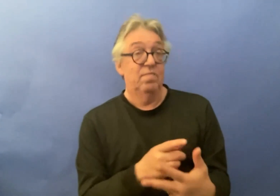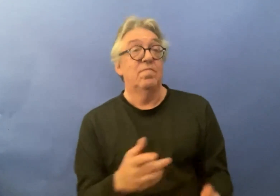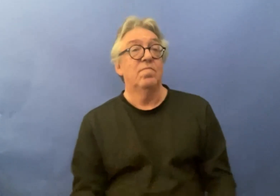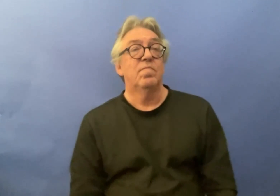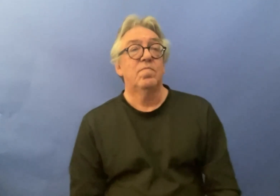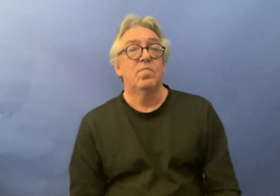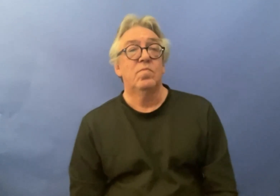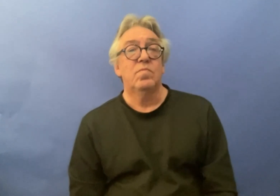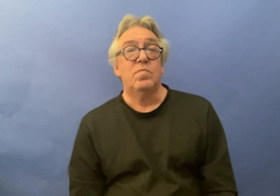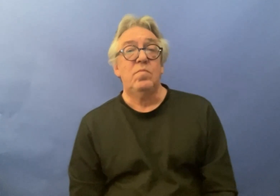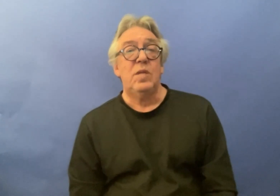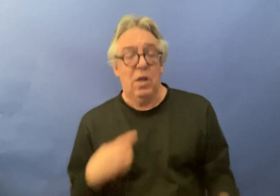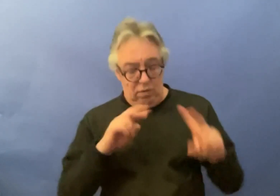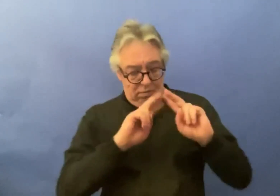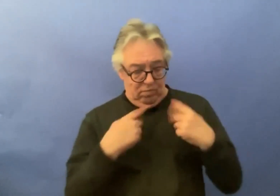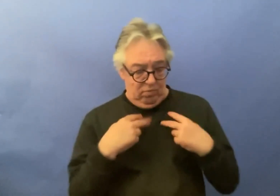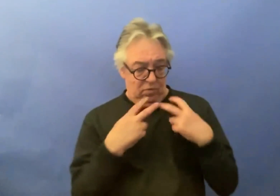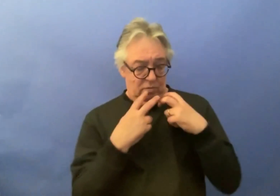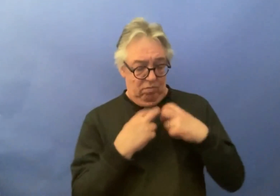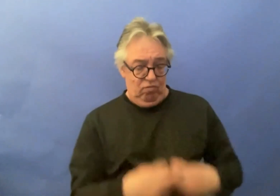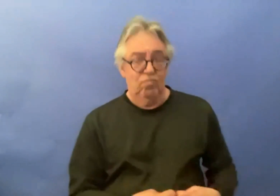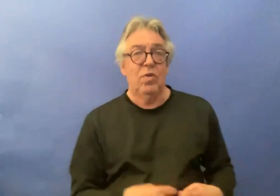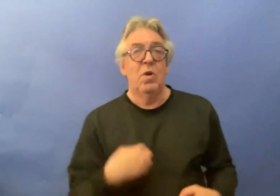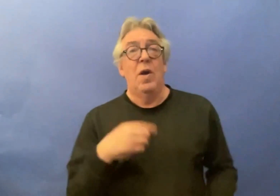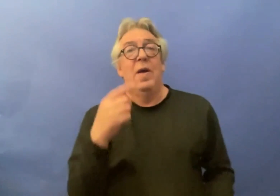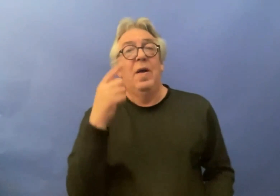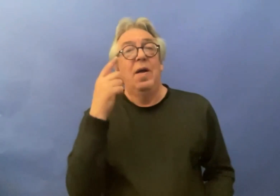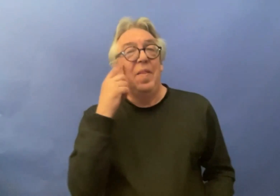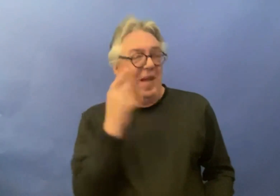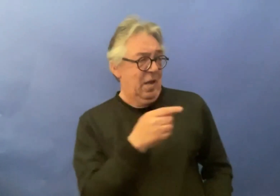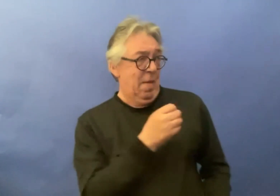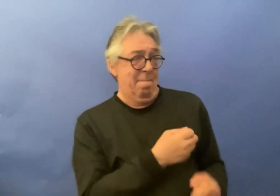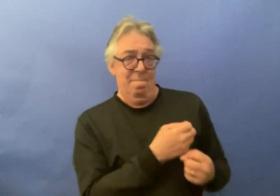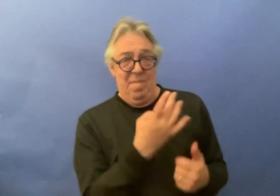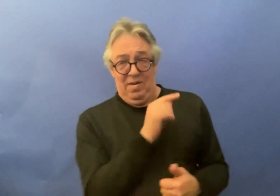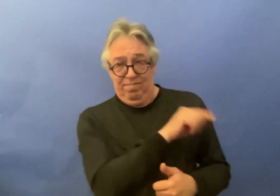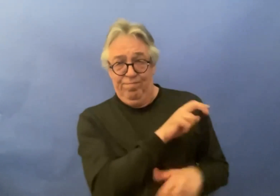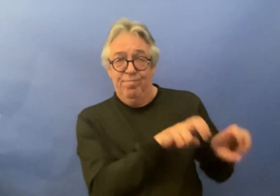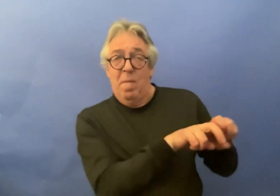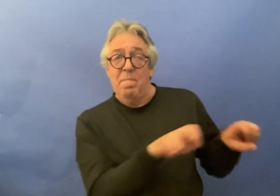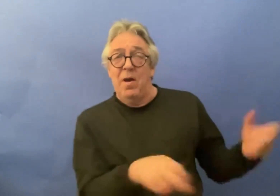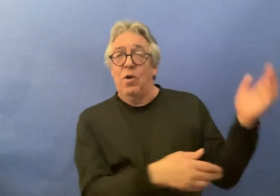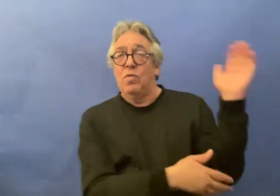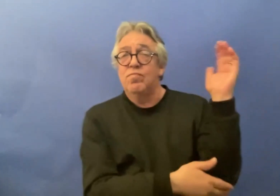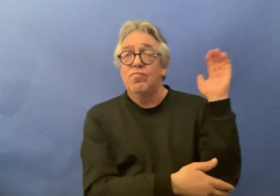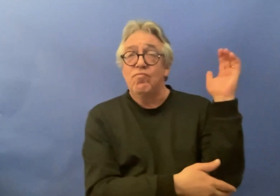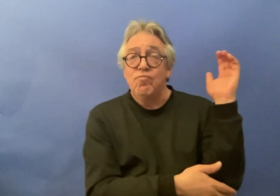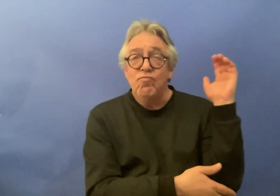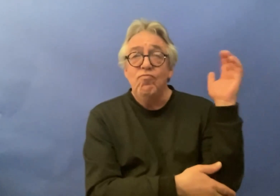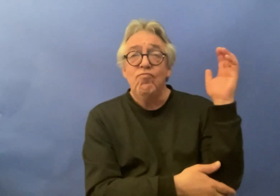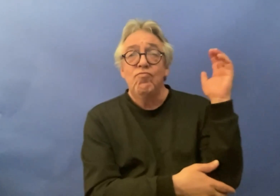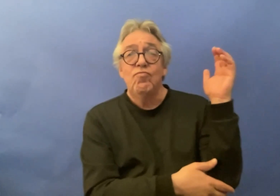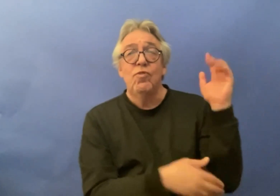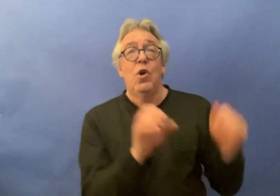presentations from Mervat and also from OCHA colleagues look at how we're doing in terms